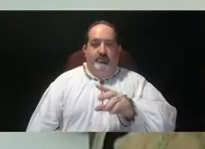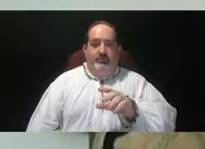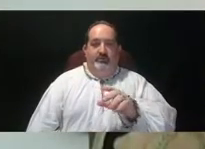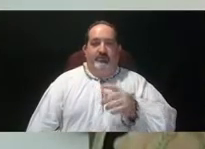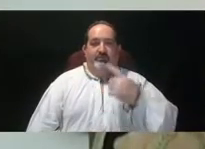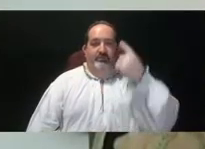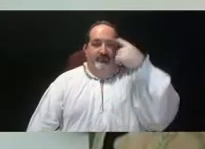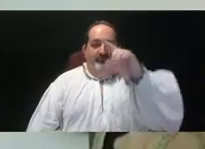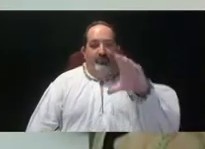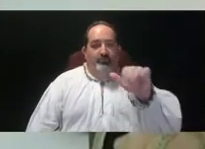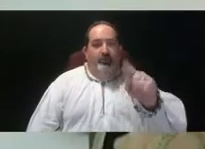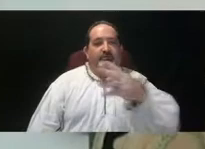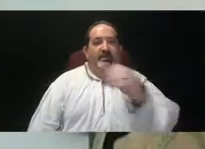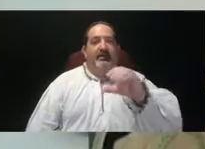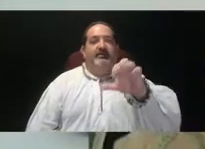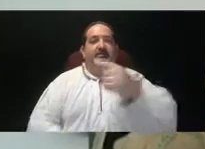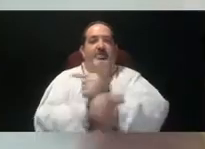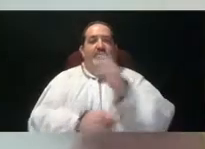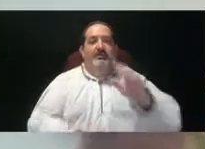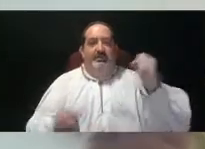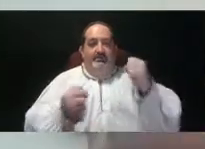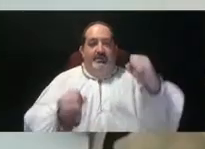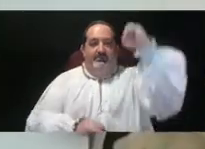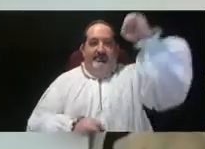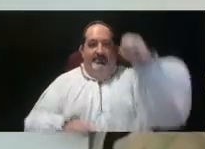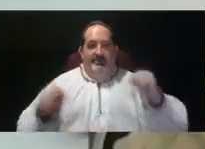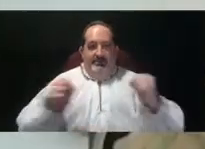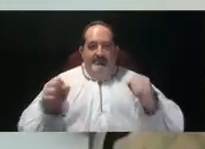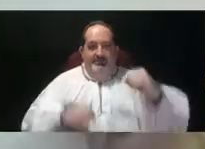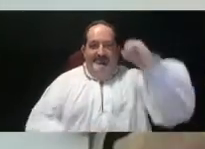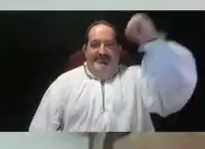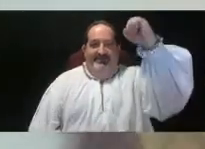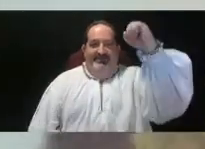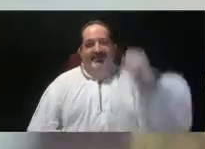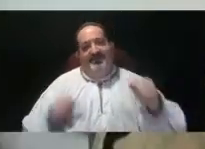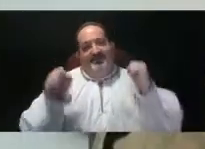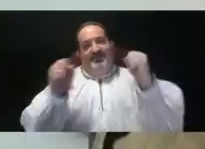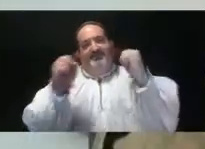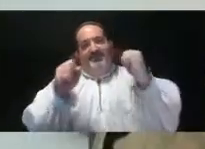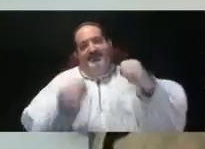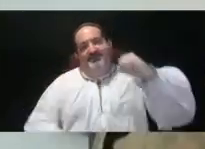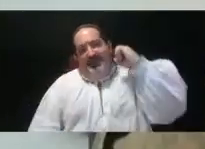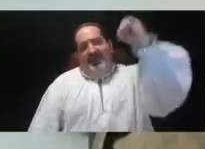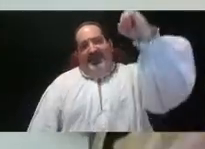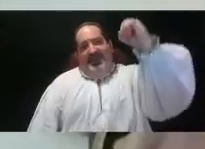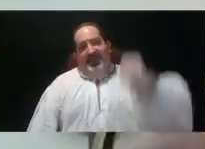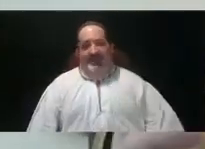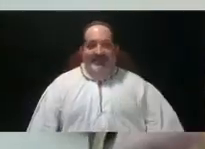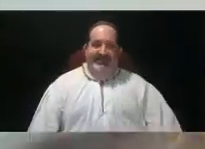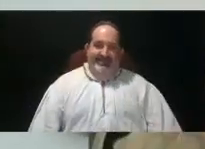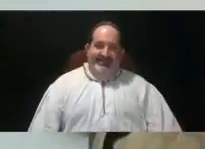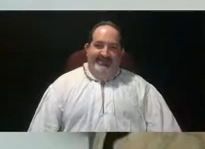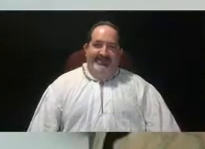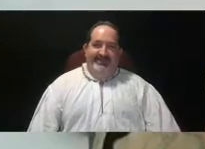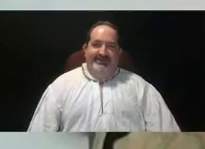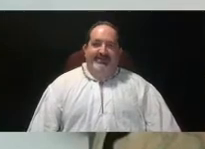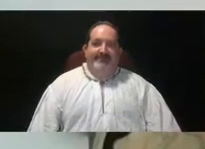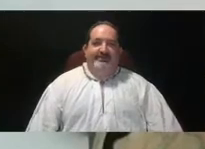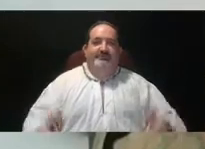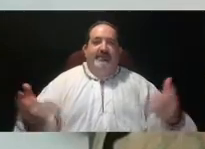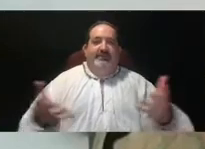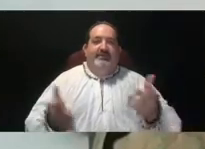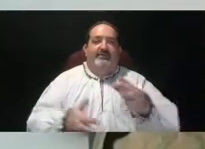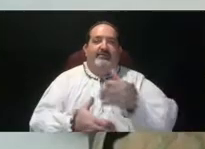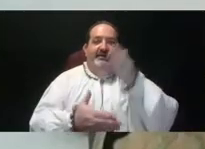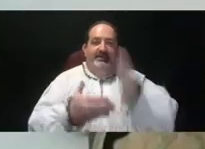For the court and guard, heap heap, heap heap, heap heap. Here